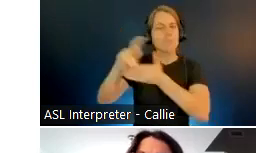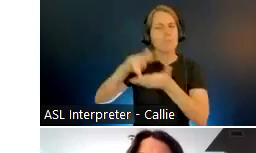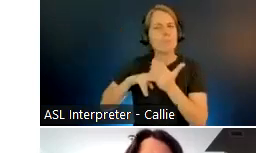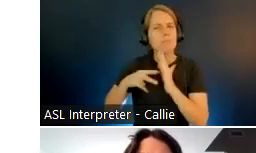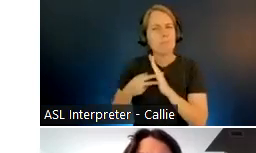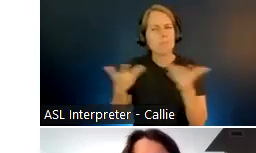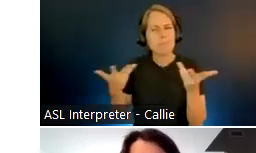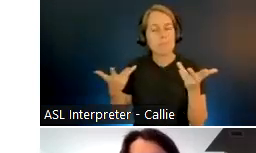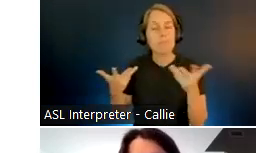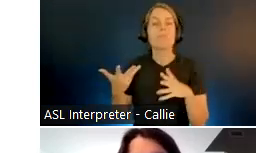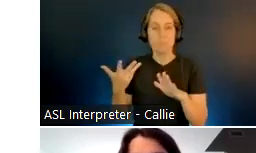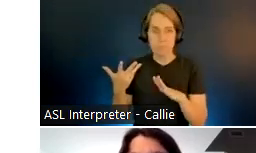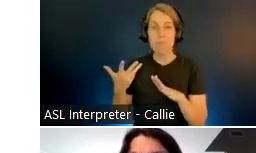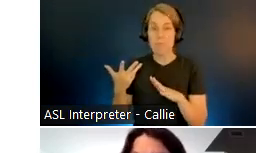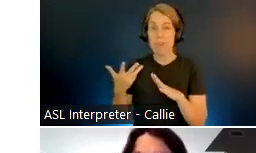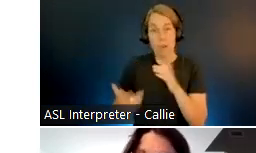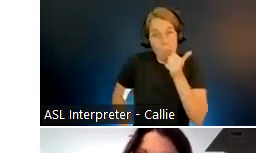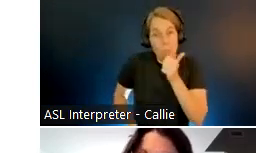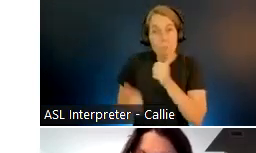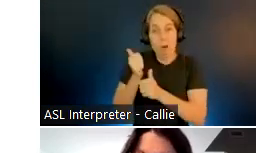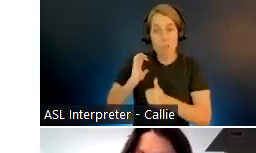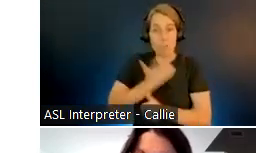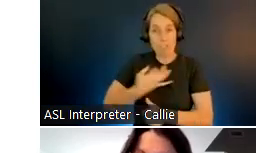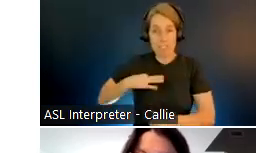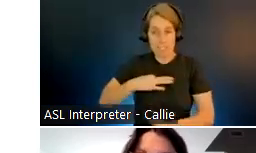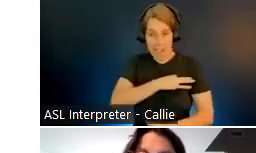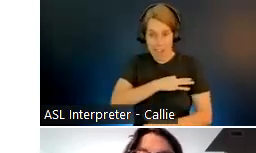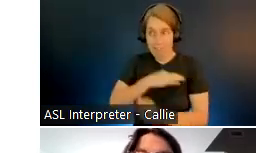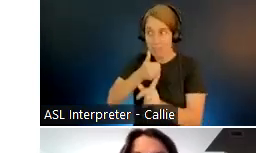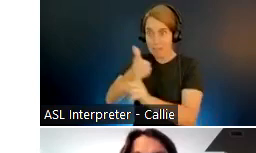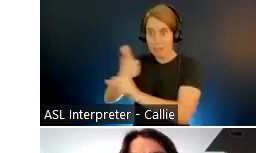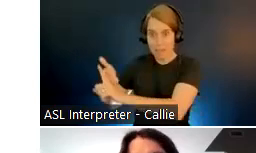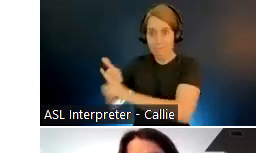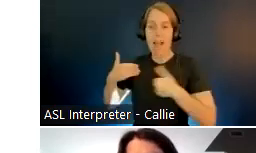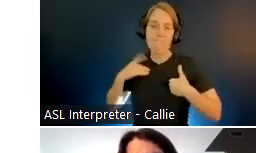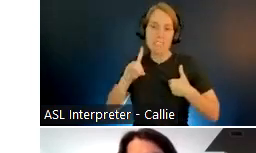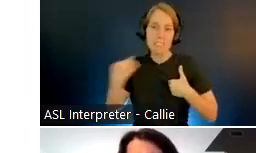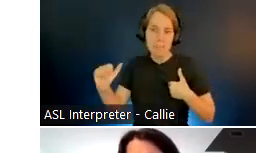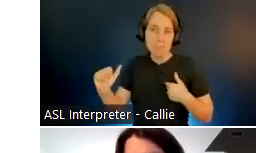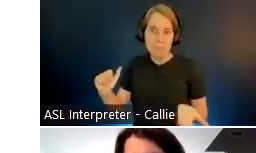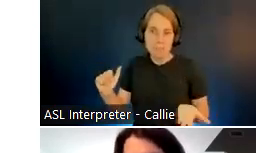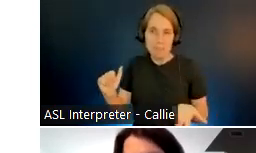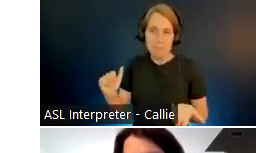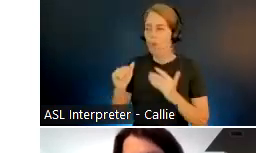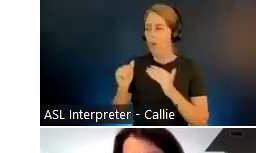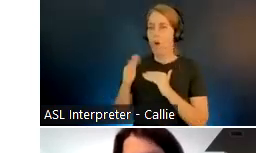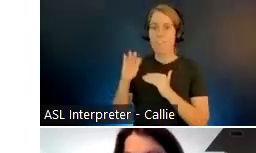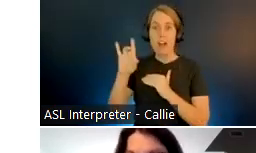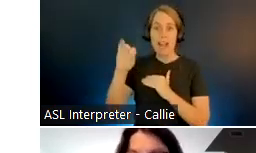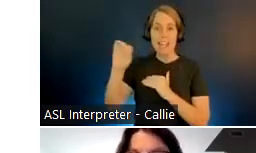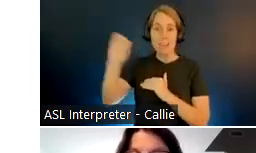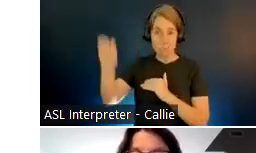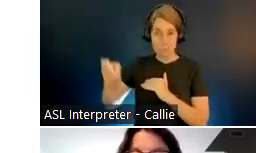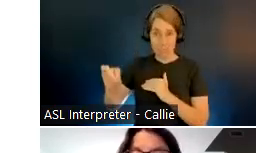the majority of our staff are people with disabilities. Over 80% of our staff are people